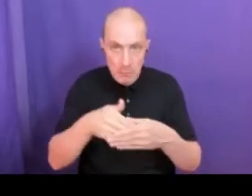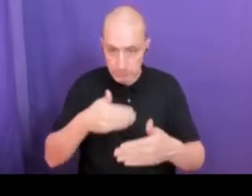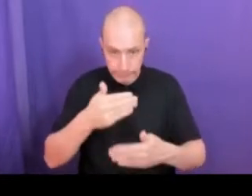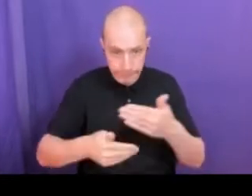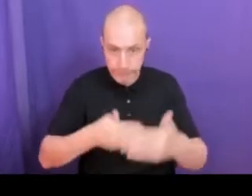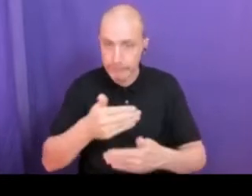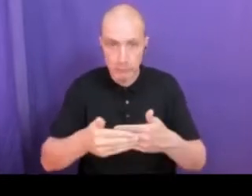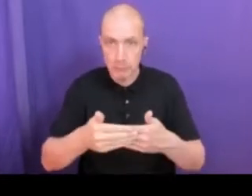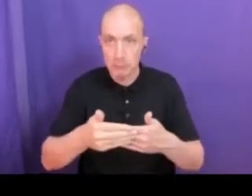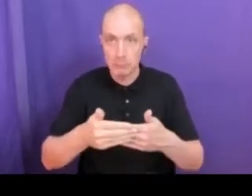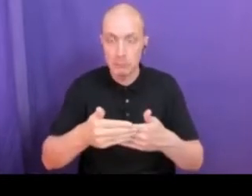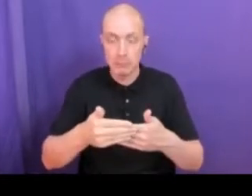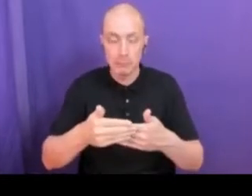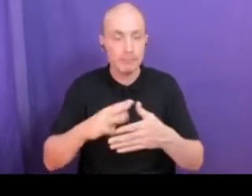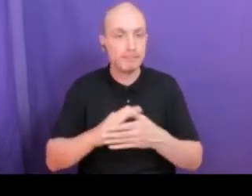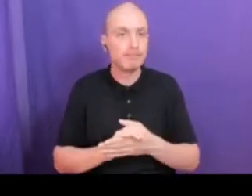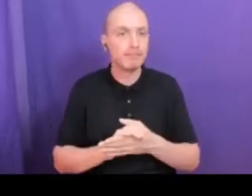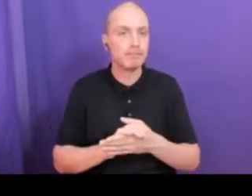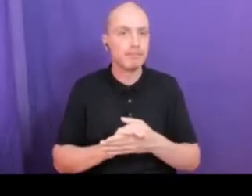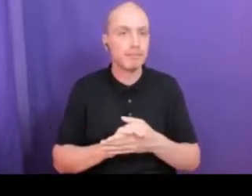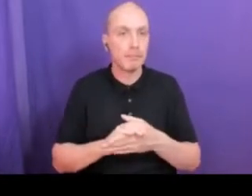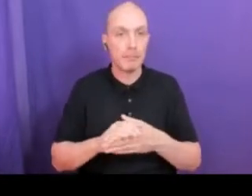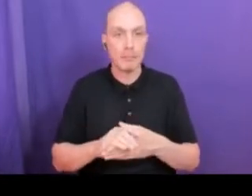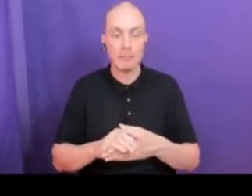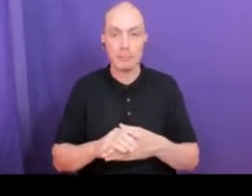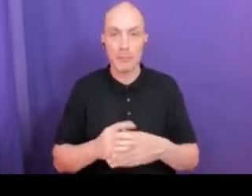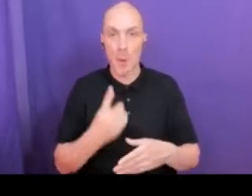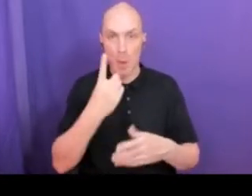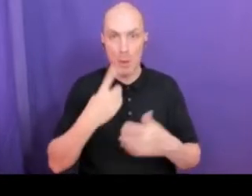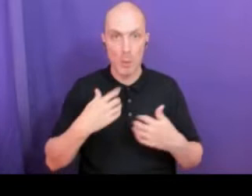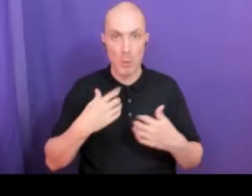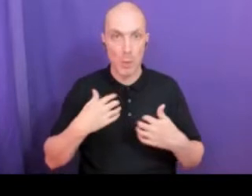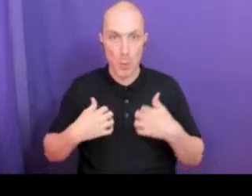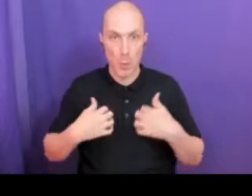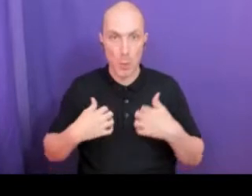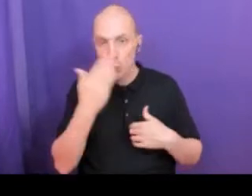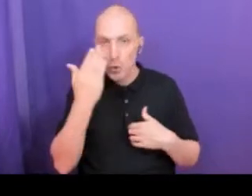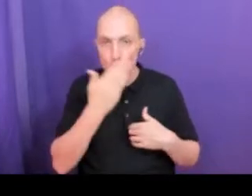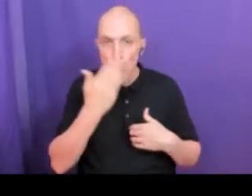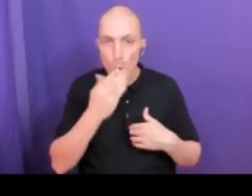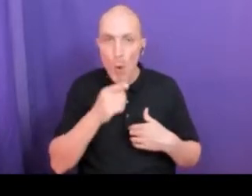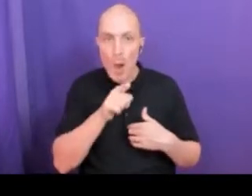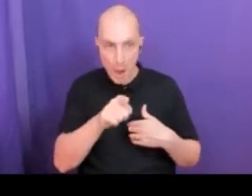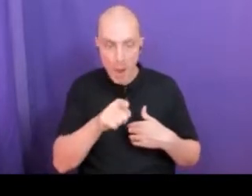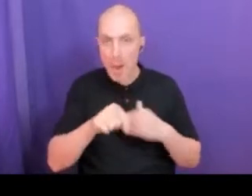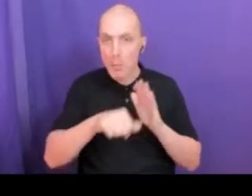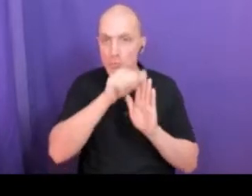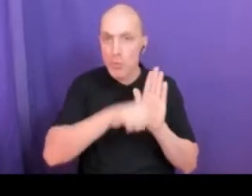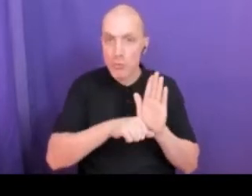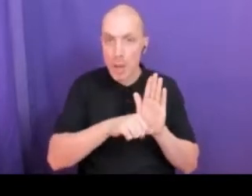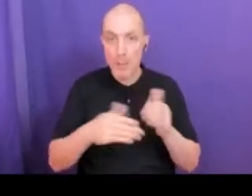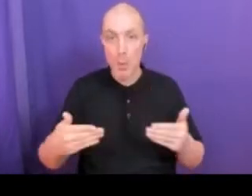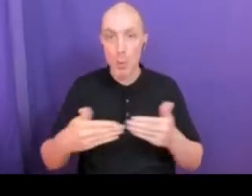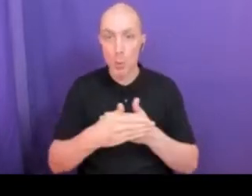One of the programmes we are most excited about is our schools programme. We're soon to welcome a new colleague to our team who will lead this work, and we hope to begin